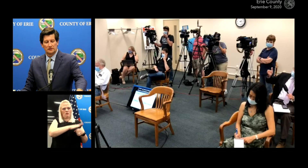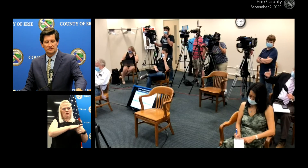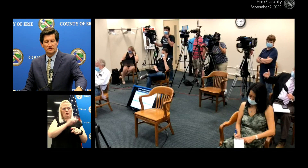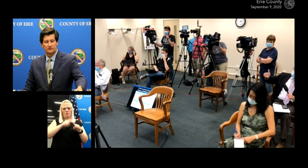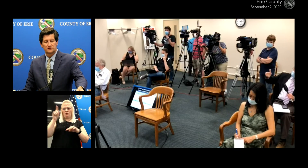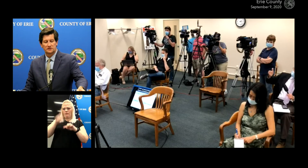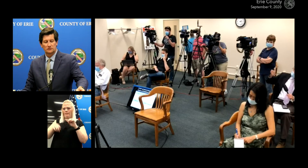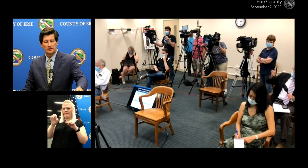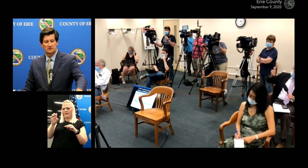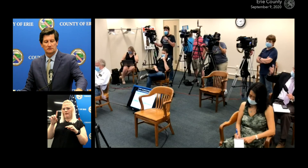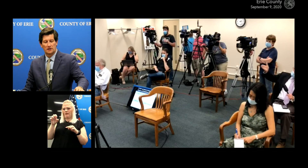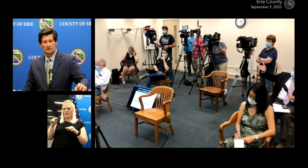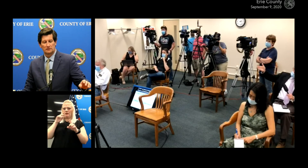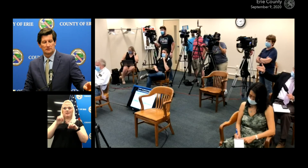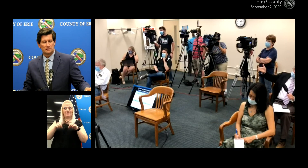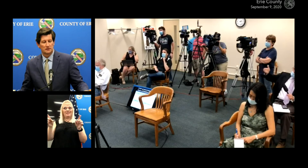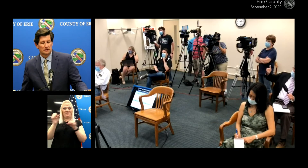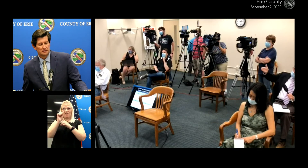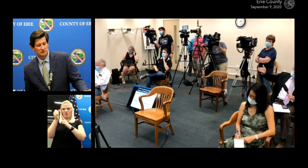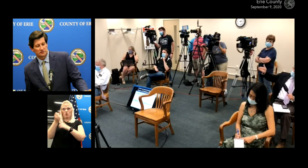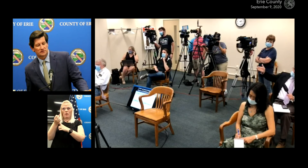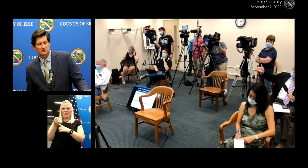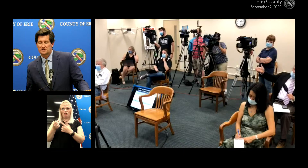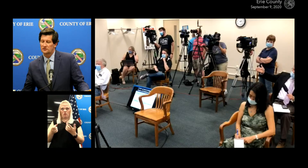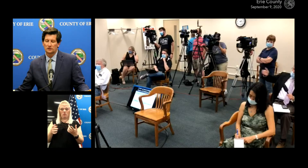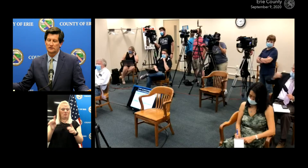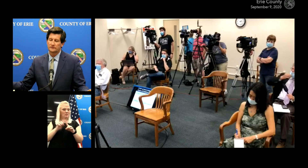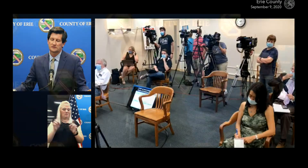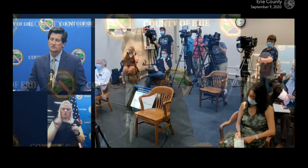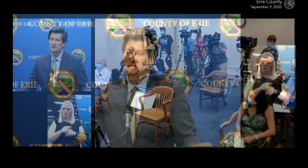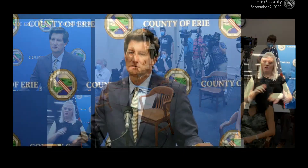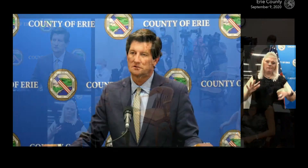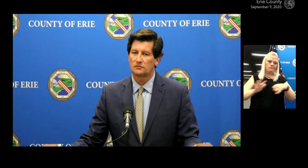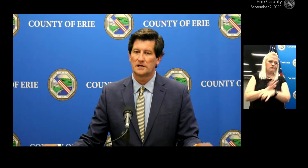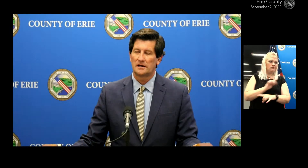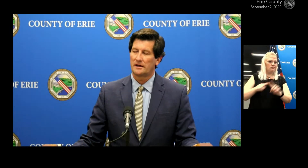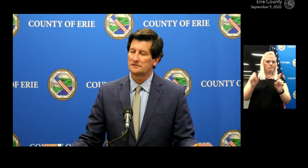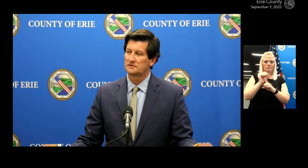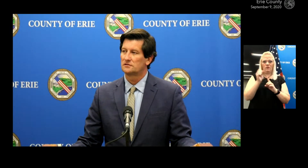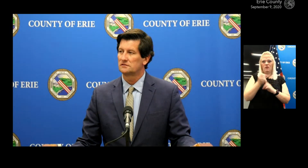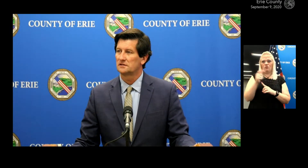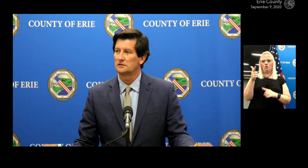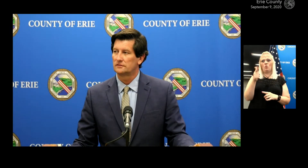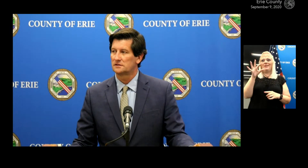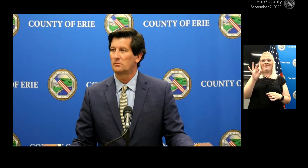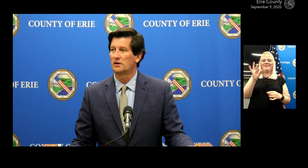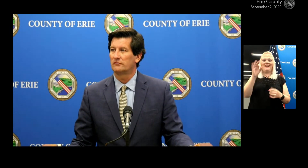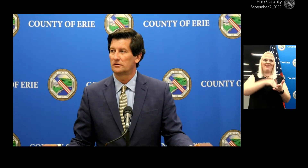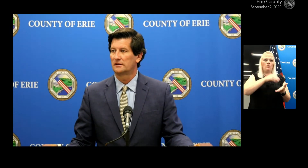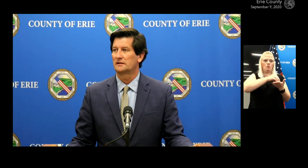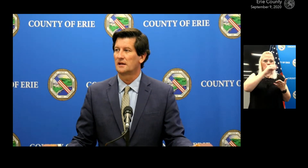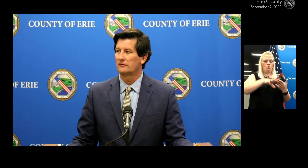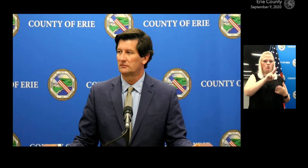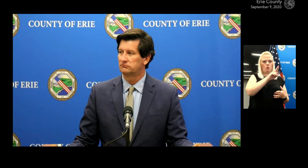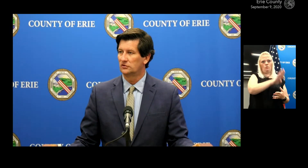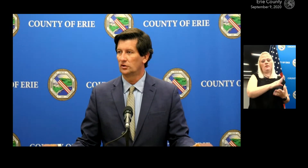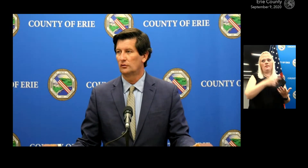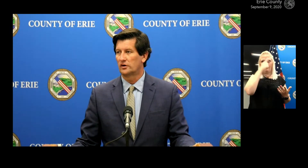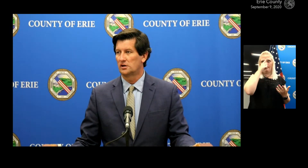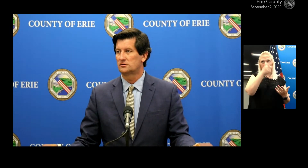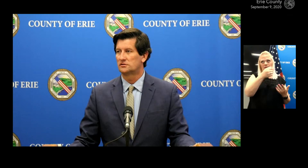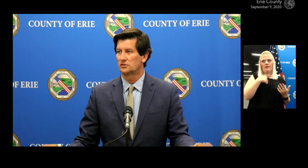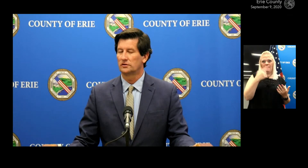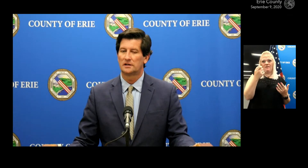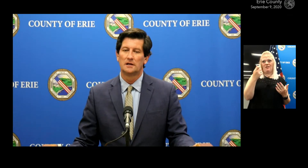Eden? It's a different situation, Ron. And the community there. It's a totally different situation. There are 29,000 students at the University of Buffalo, and I think they have a little